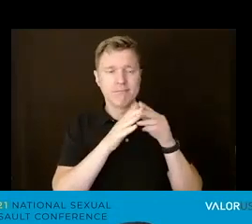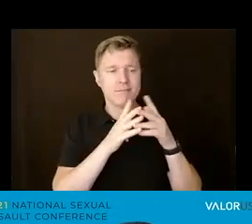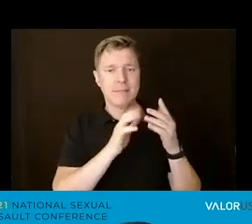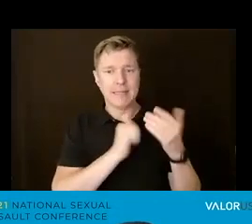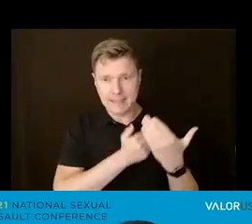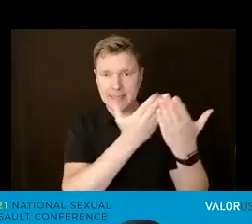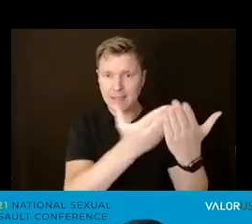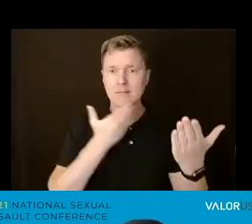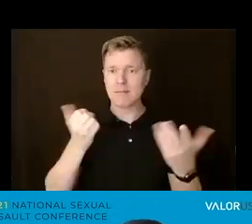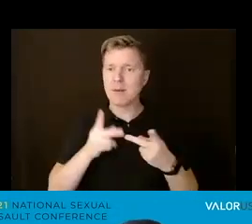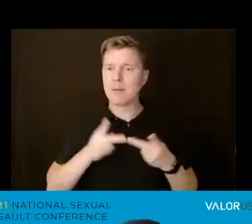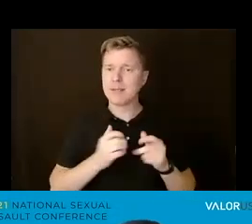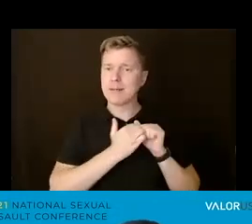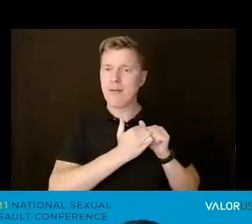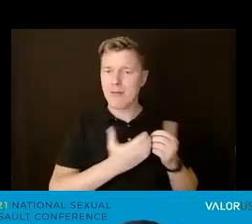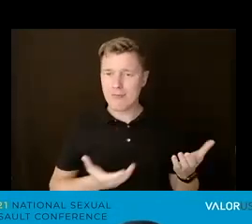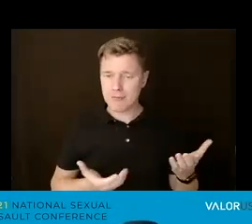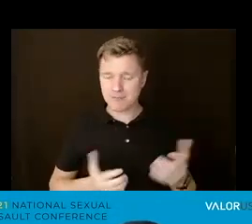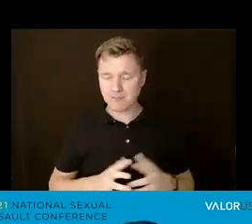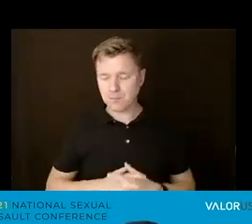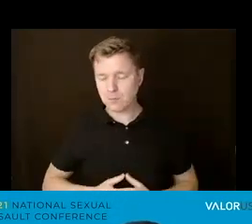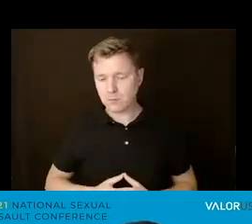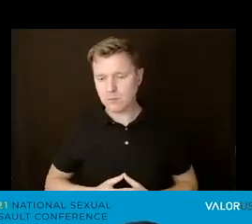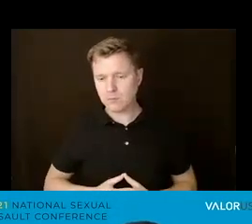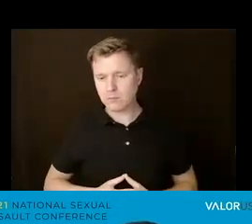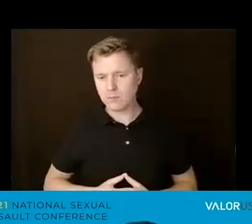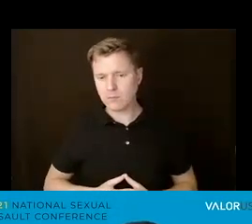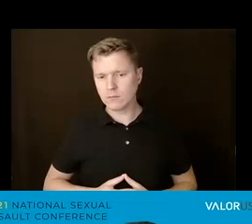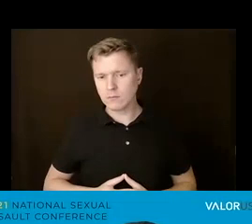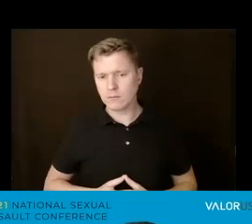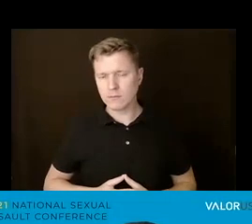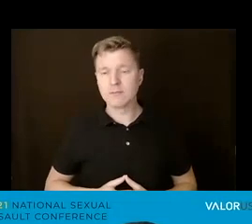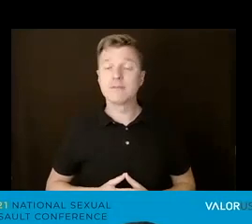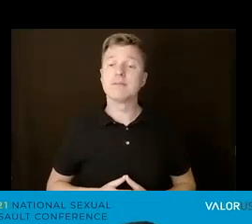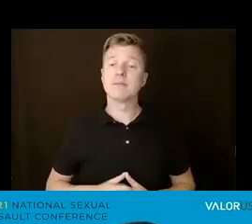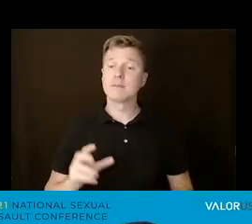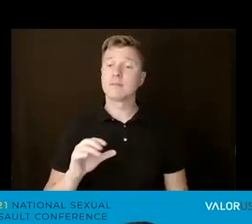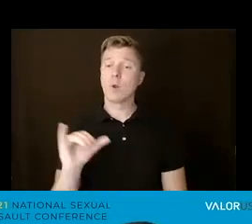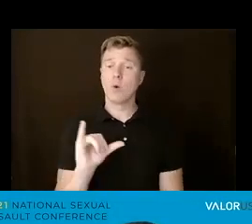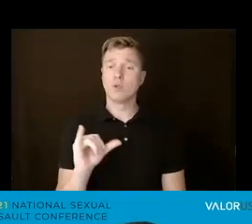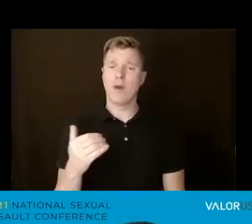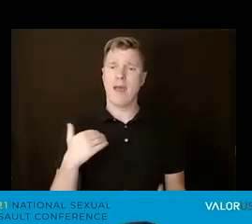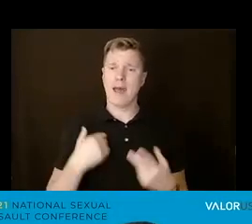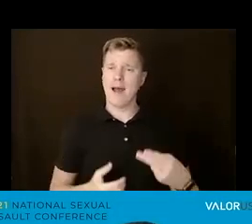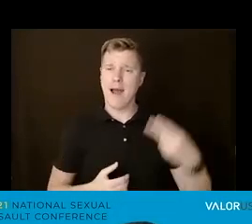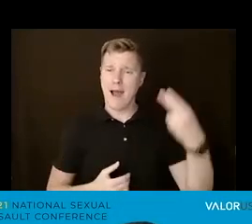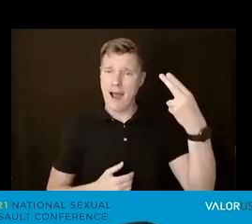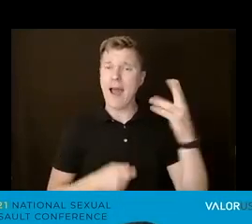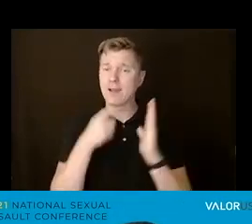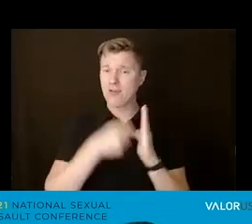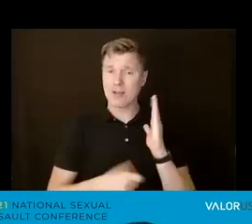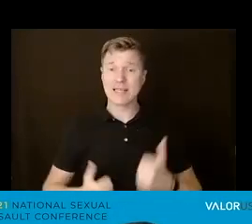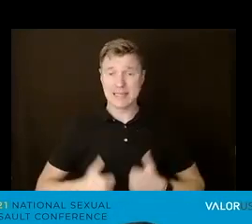together. We also had we're facing a really high cost of living in King